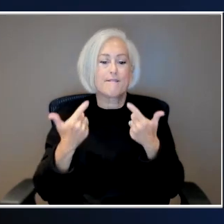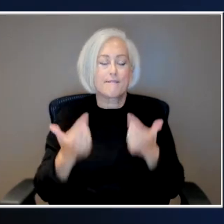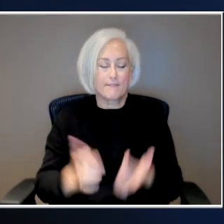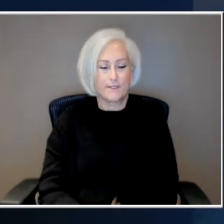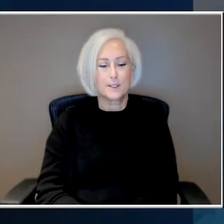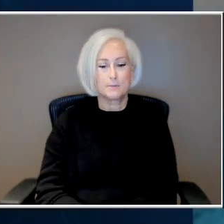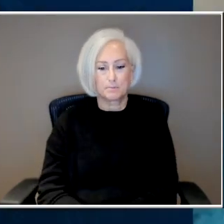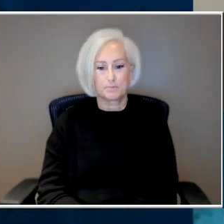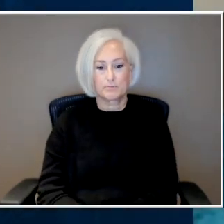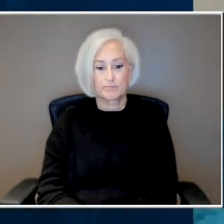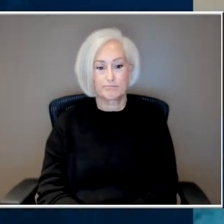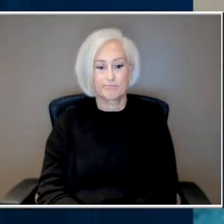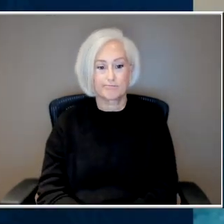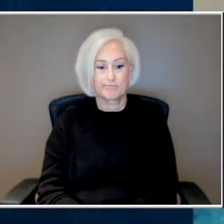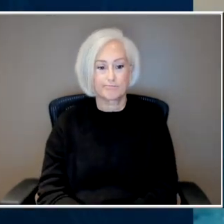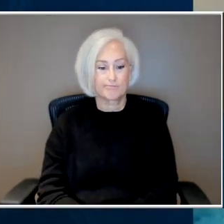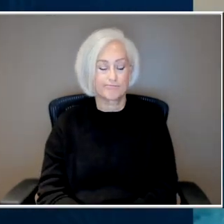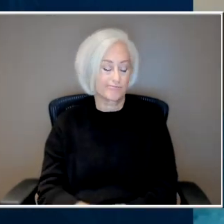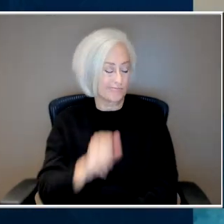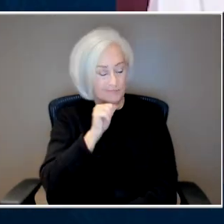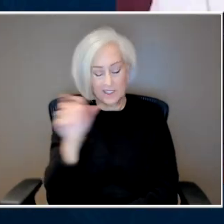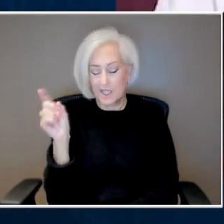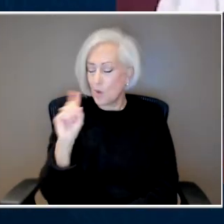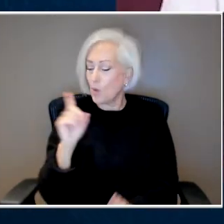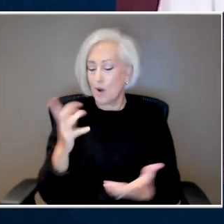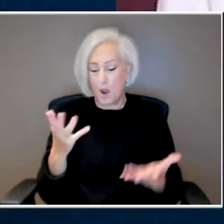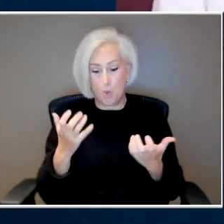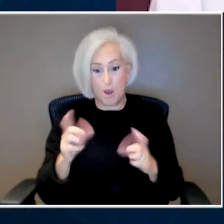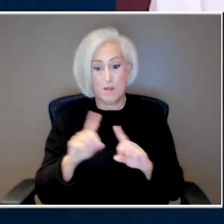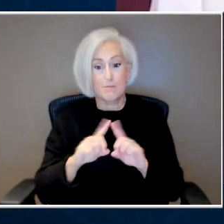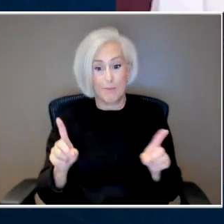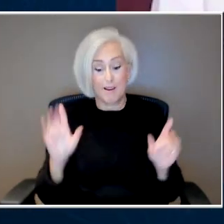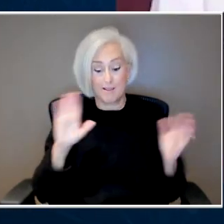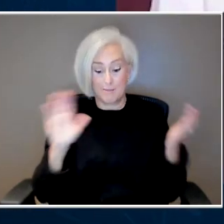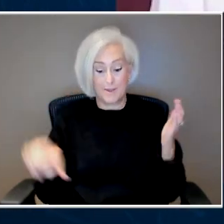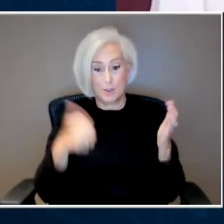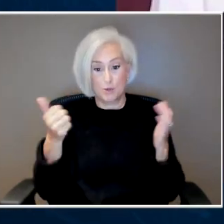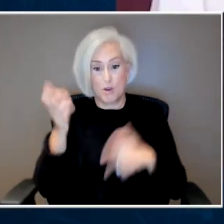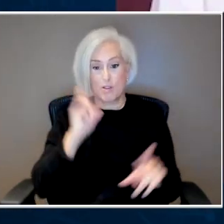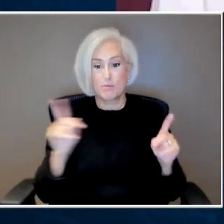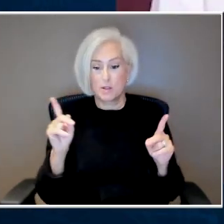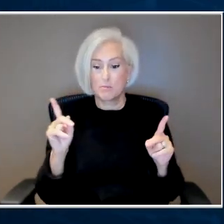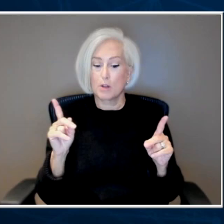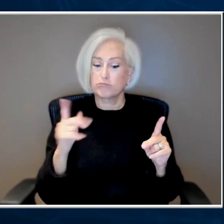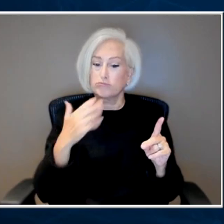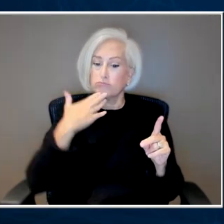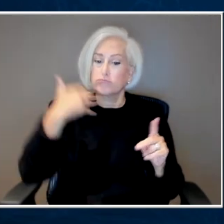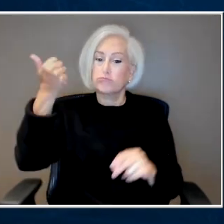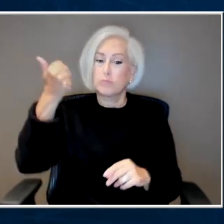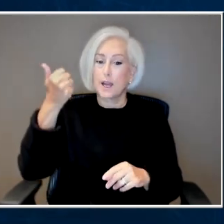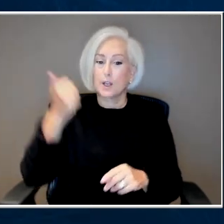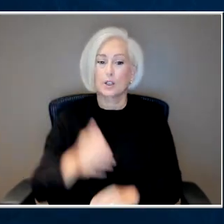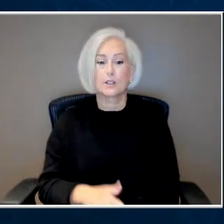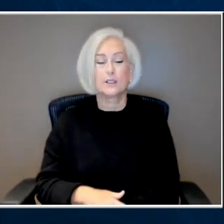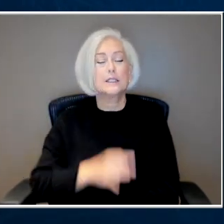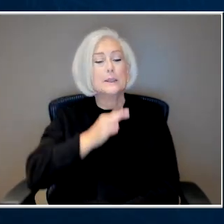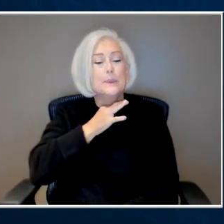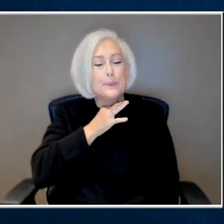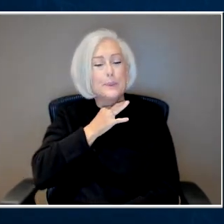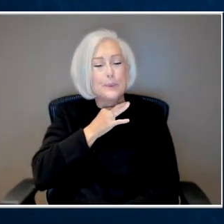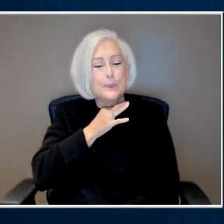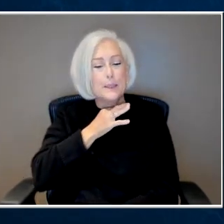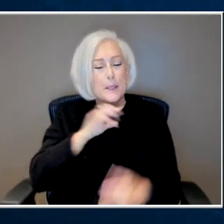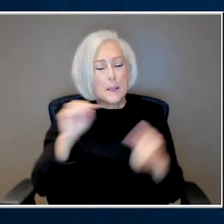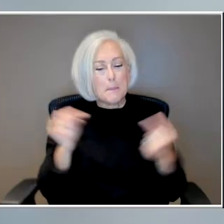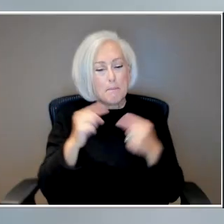Not where I want to be, but I'm so much better than a lot of people. Anil, let's take that on. Is it painful when you talk? It's not really pain, it's just